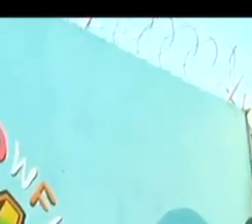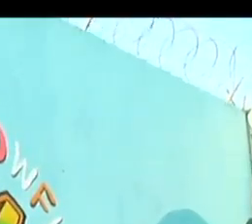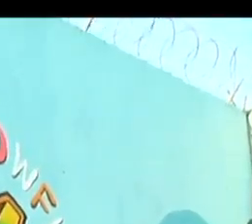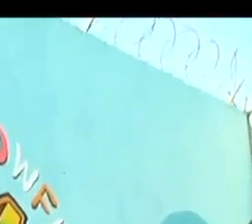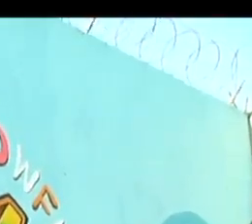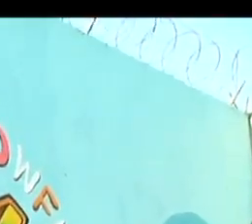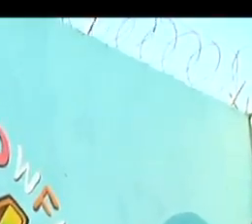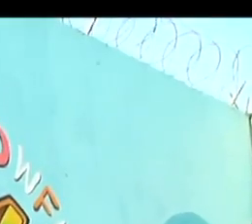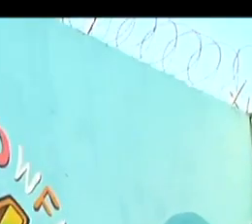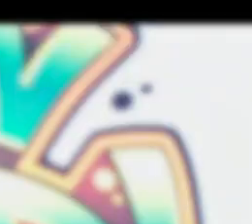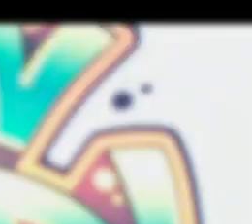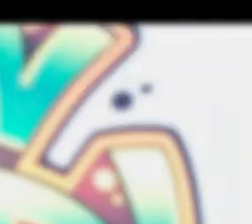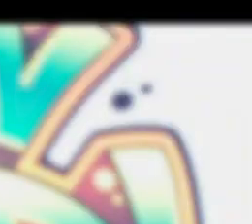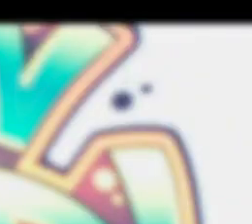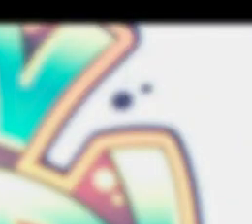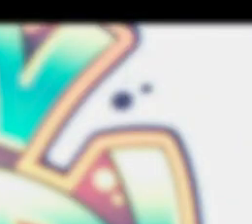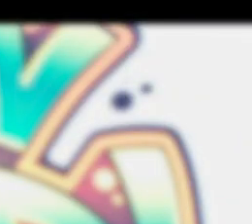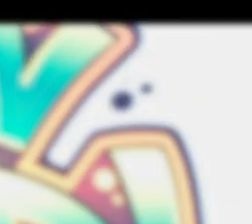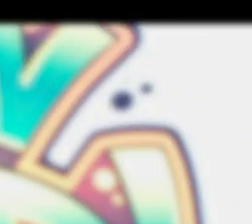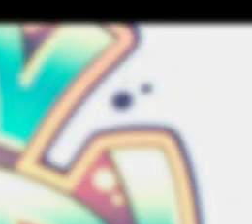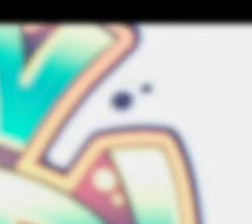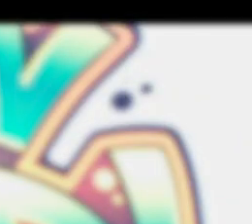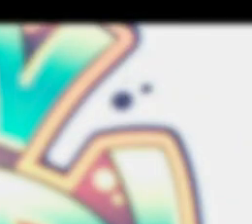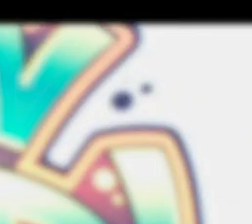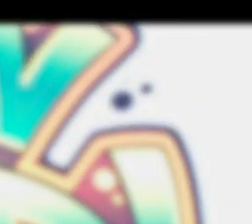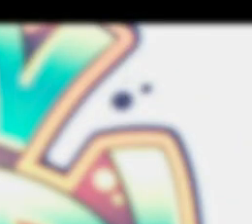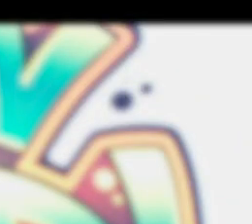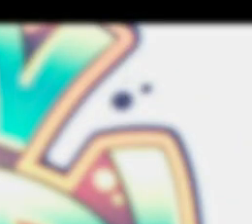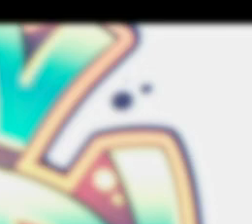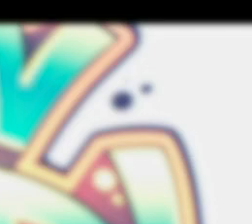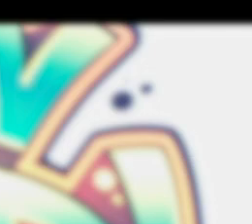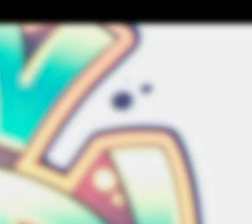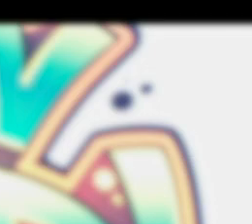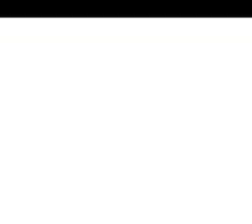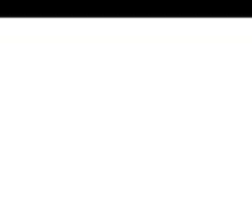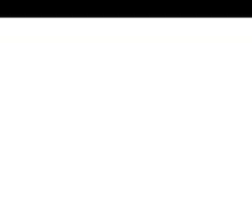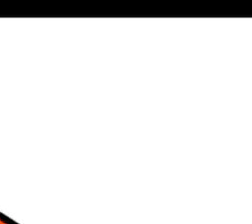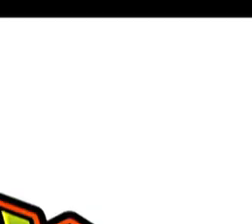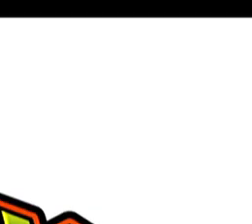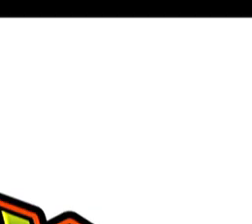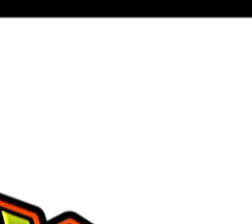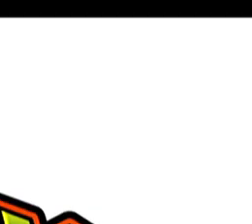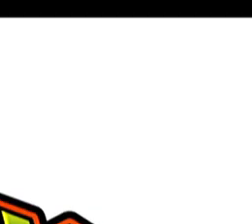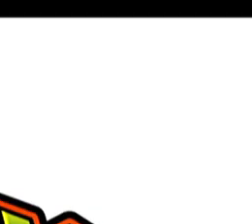build a safe Jamaica. Stay home, stay safe, live good.